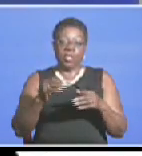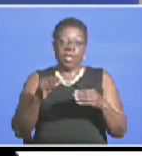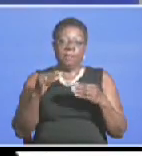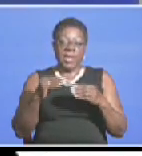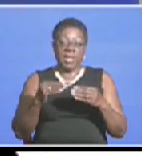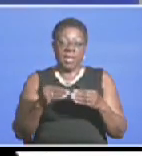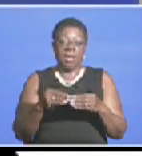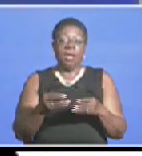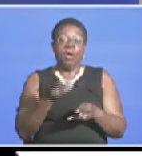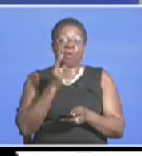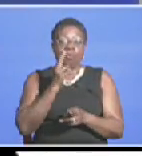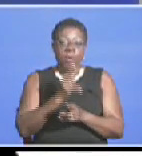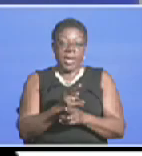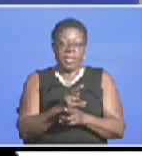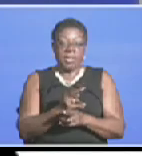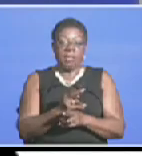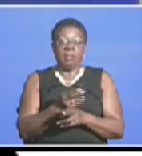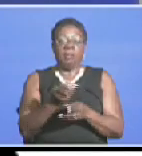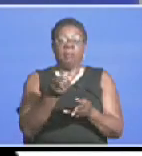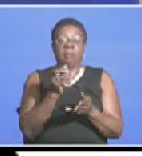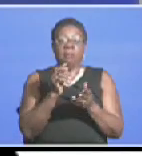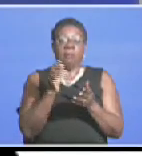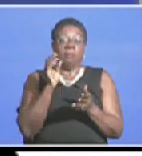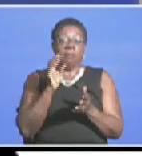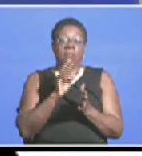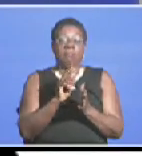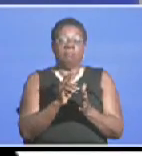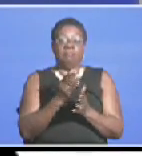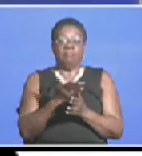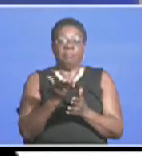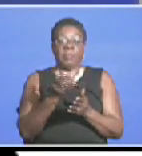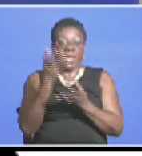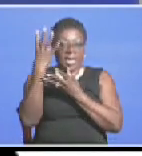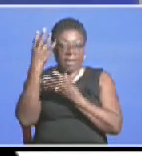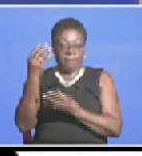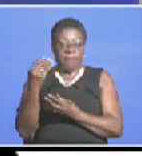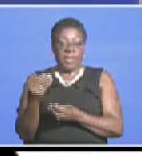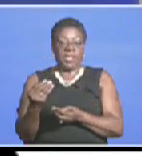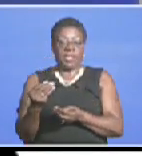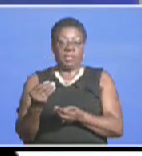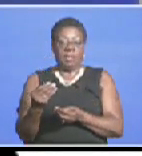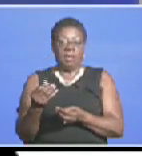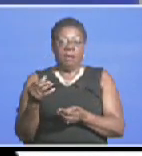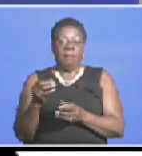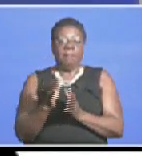press statement just released coming from the Ministry of Foreign Affairs regarding false social media reports.